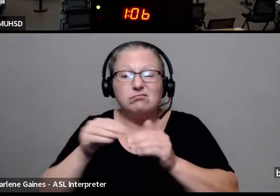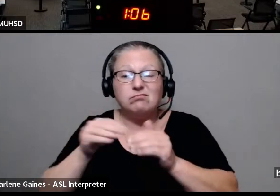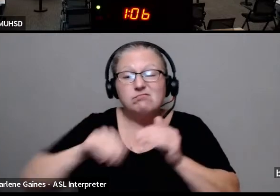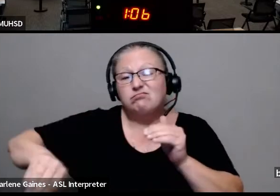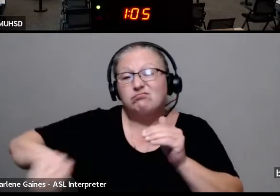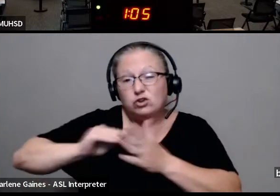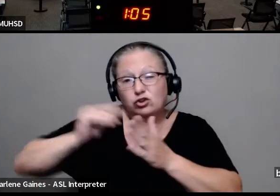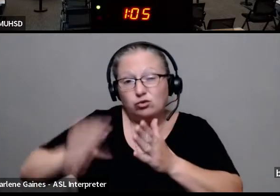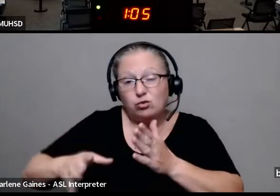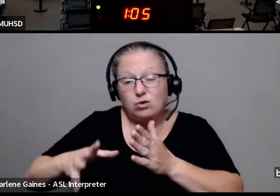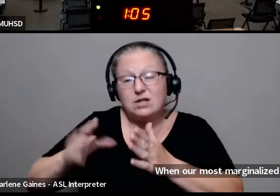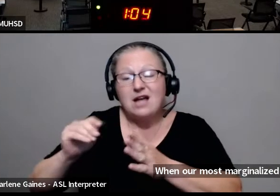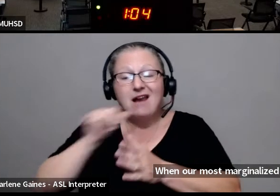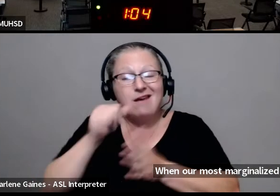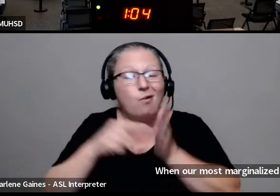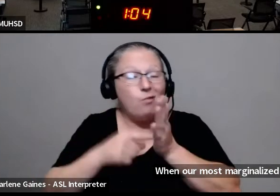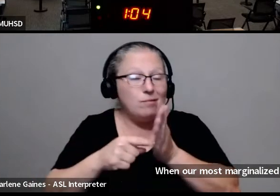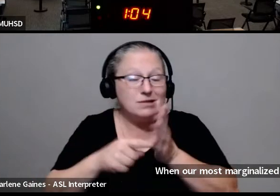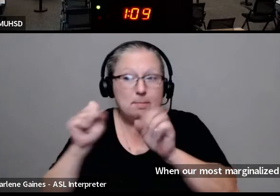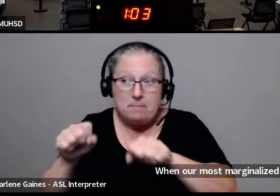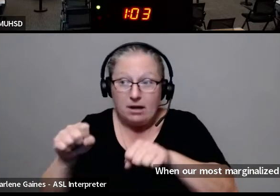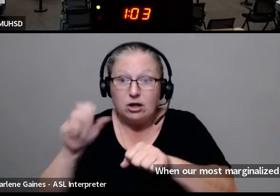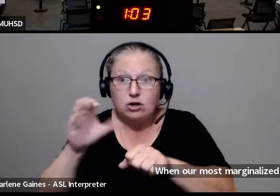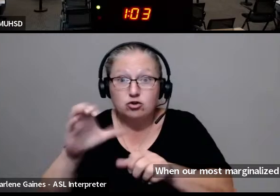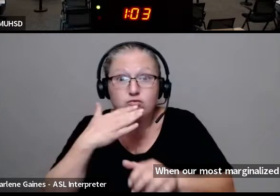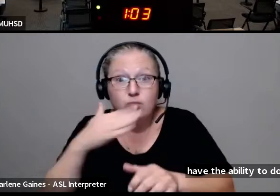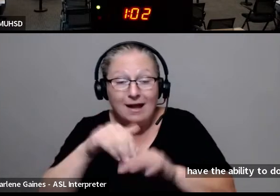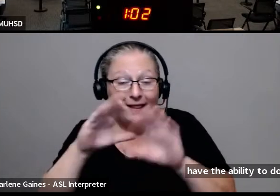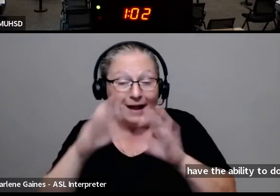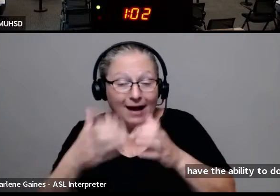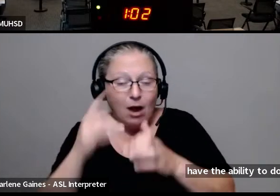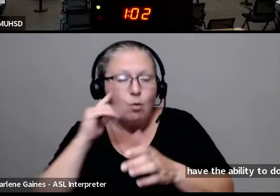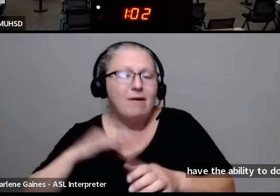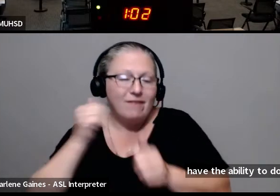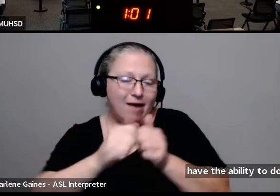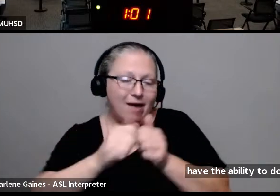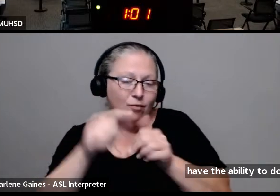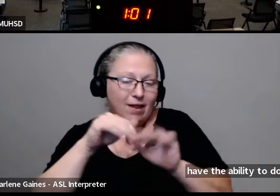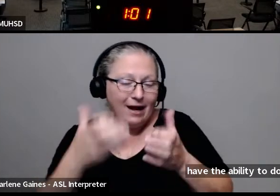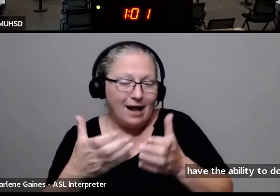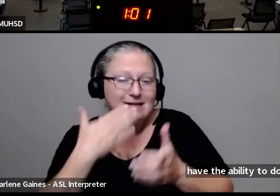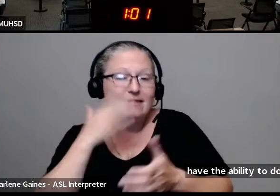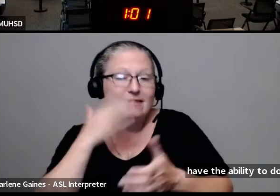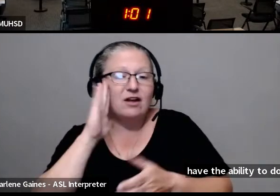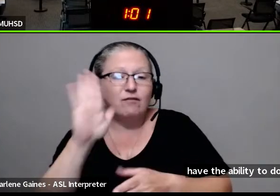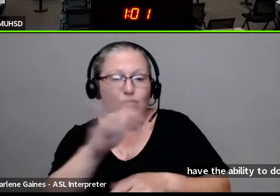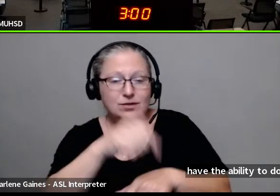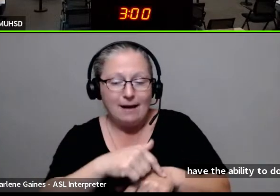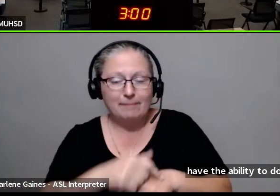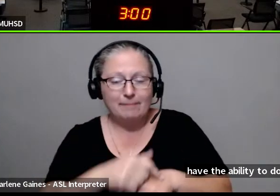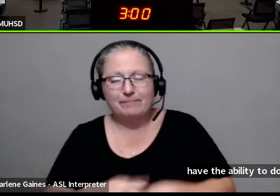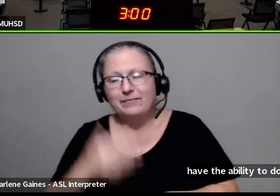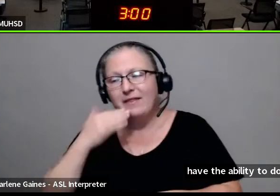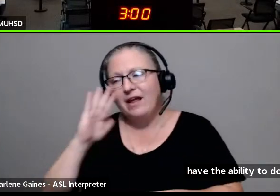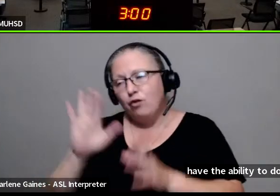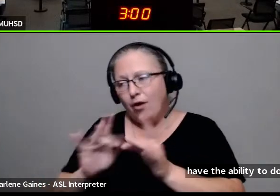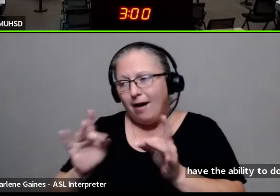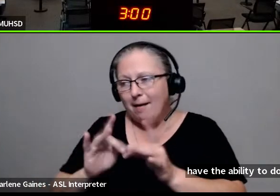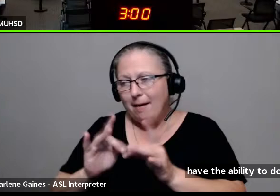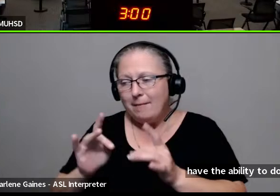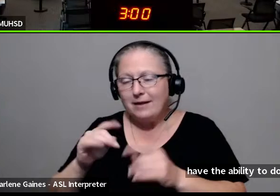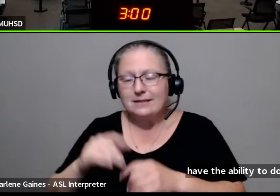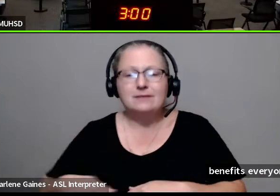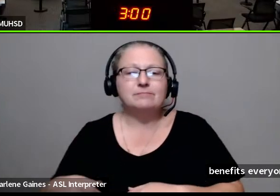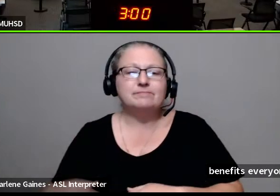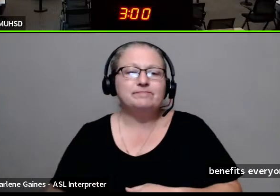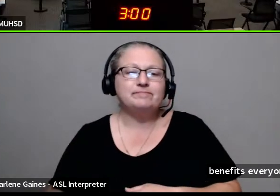have the ability to do well in the classroom, it benefits everyone in the classroom. Thank you for your time. Thank you for your comment.